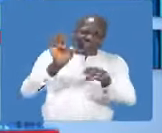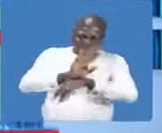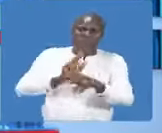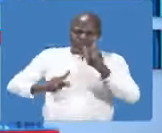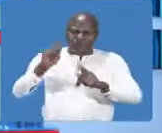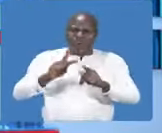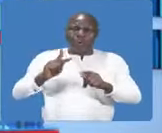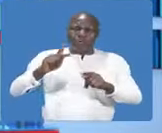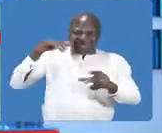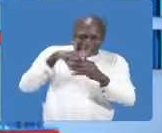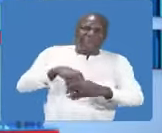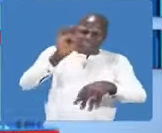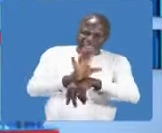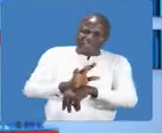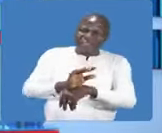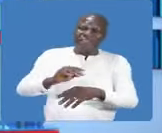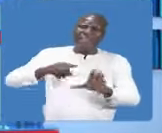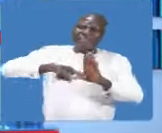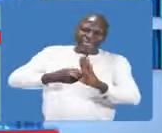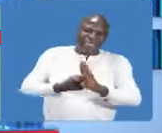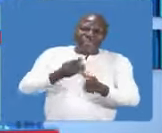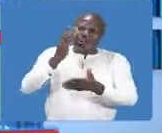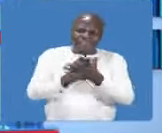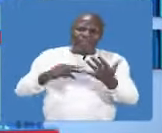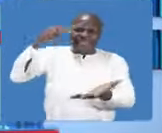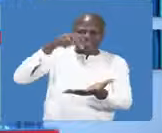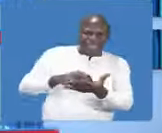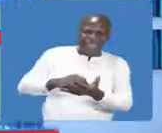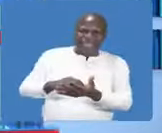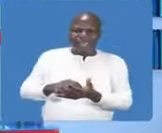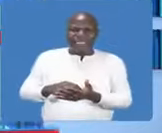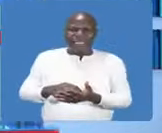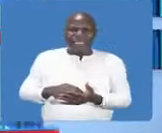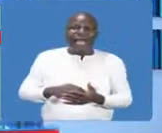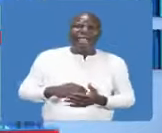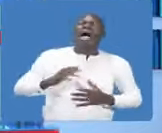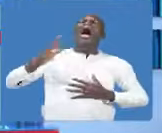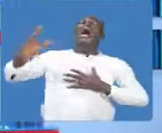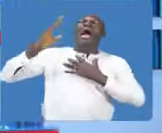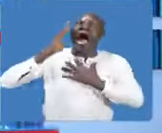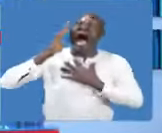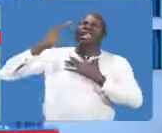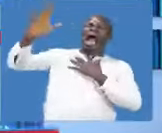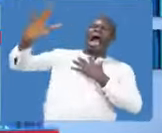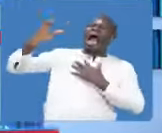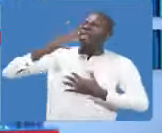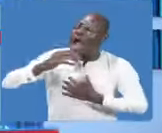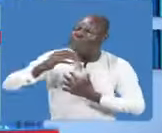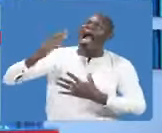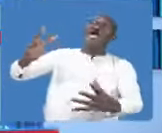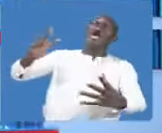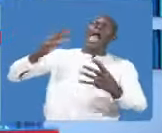ese ye bom pa ye wo ba te na obi gina so de mo ho de mo na on de wo ye ni ha ha